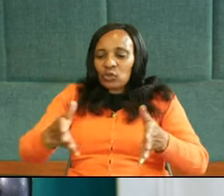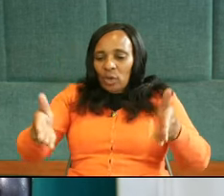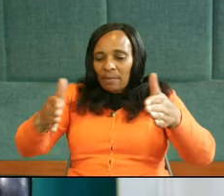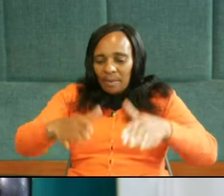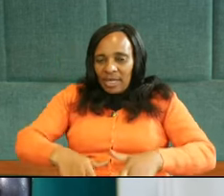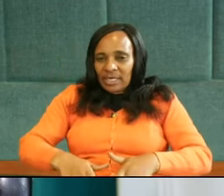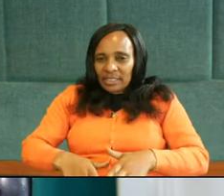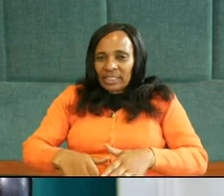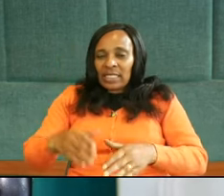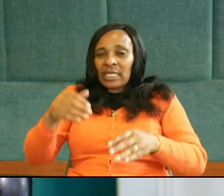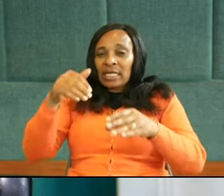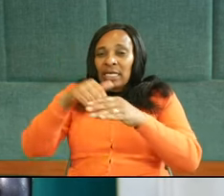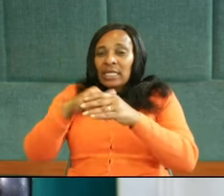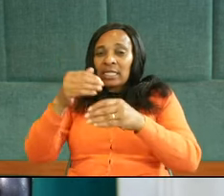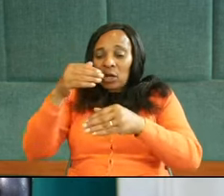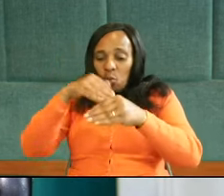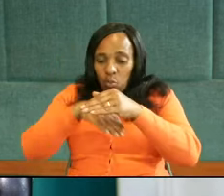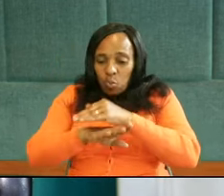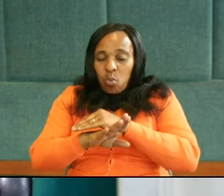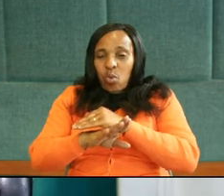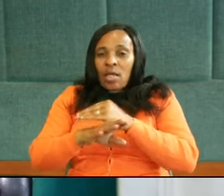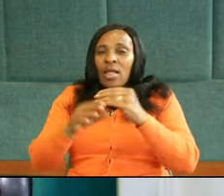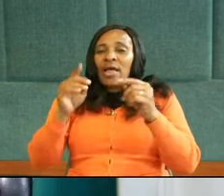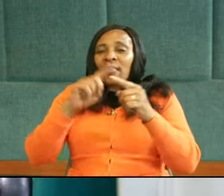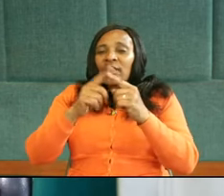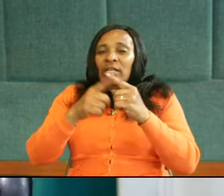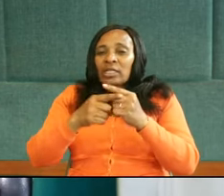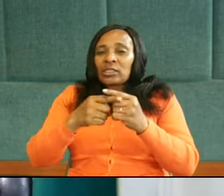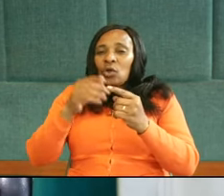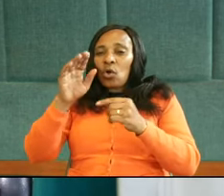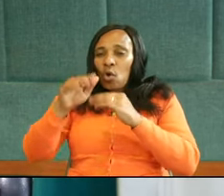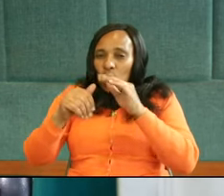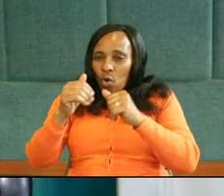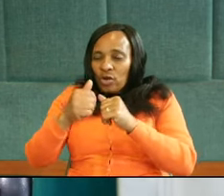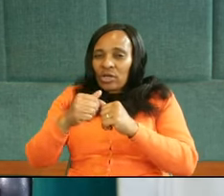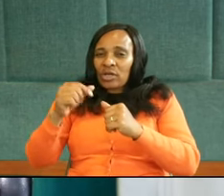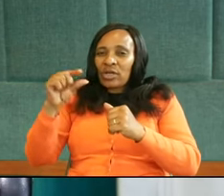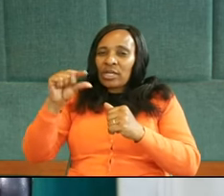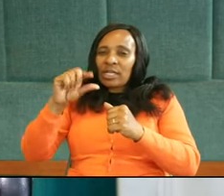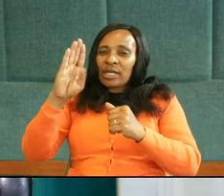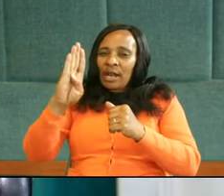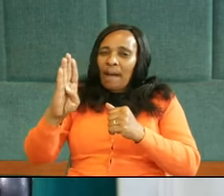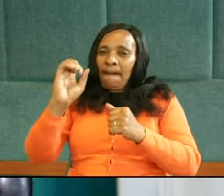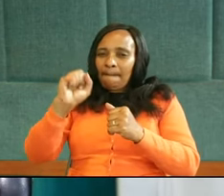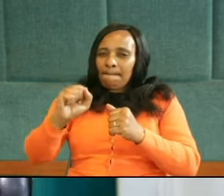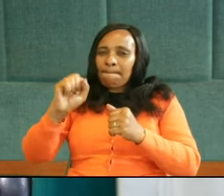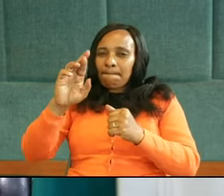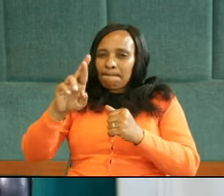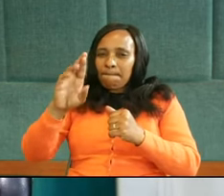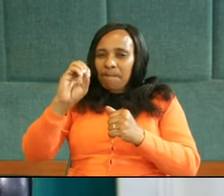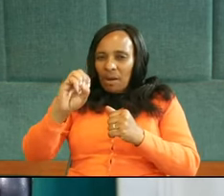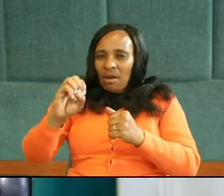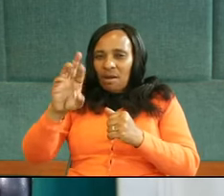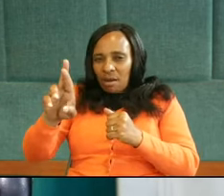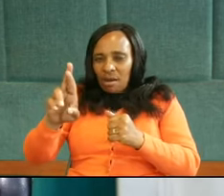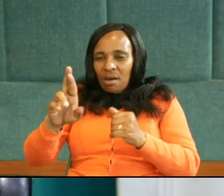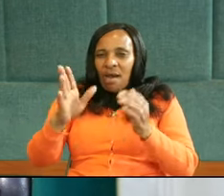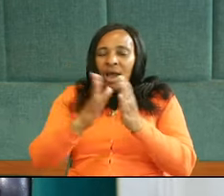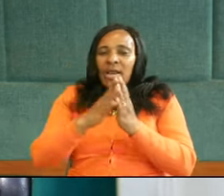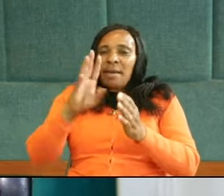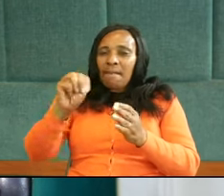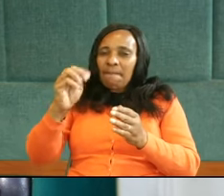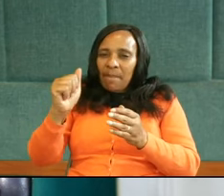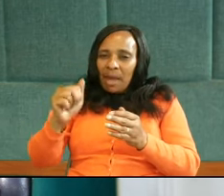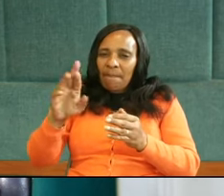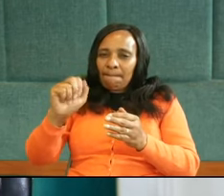of Machpelah. Mm-hmm. And it was also called Kirjath Abba. So Kirjath Abba, then Mamre,